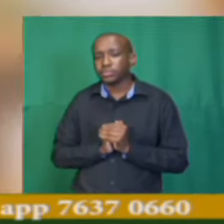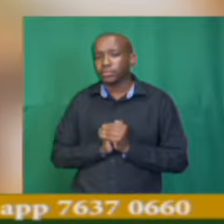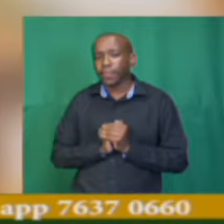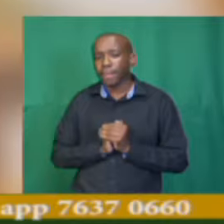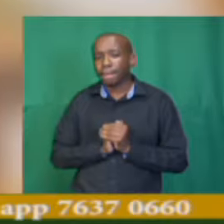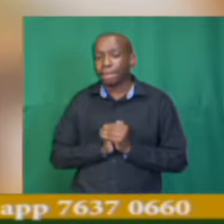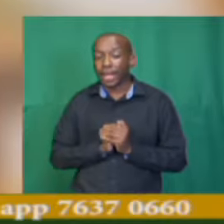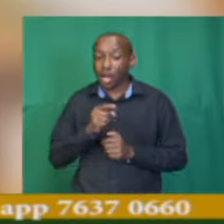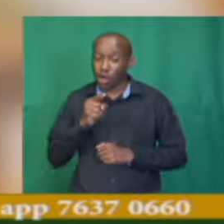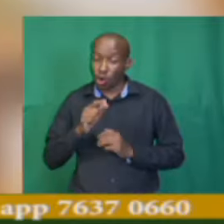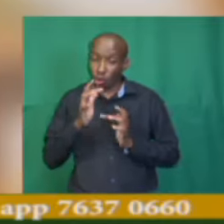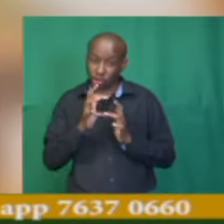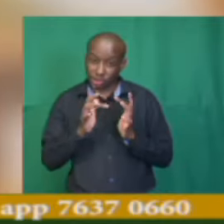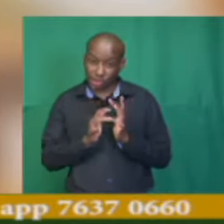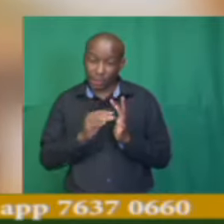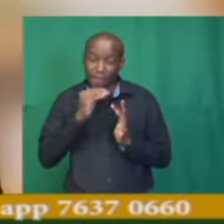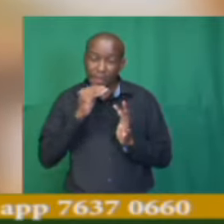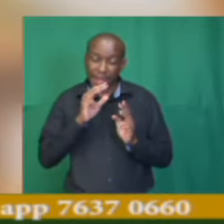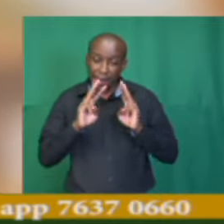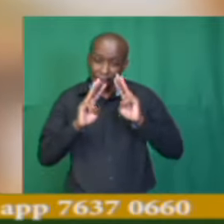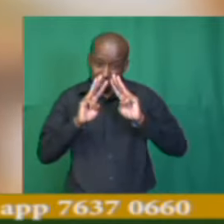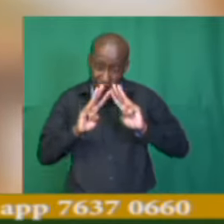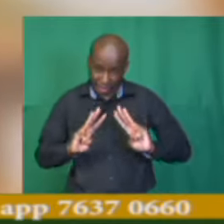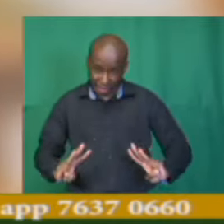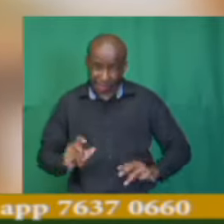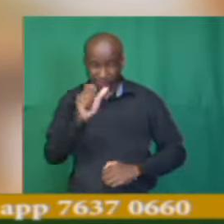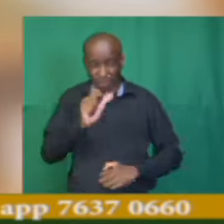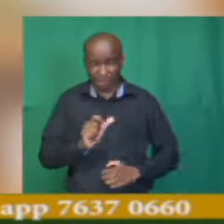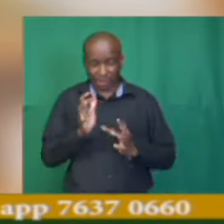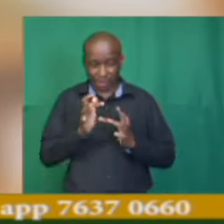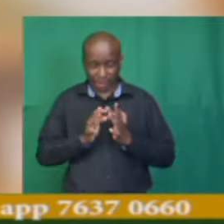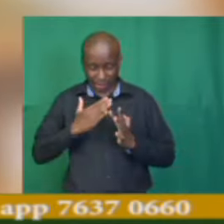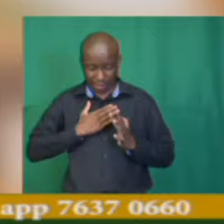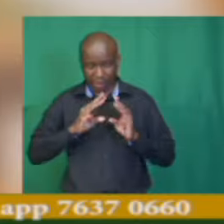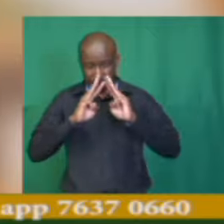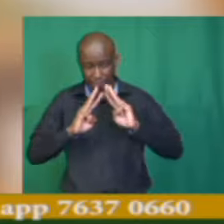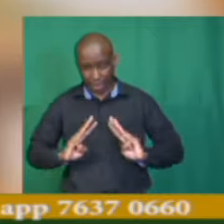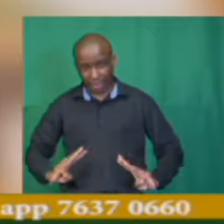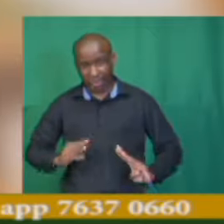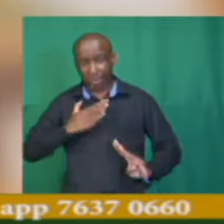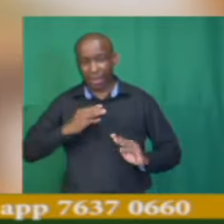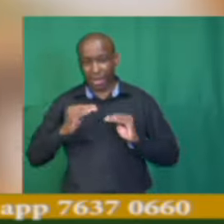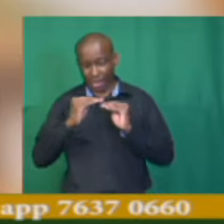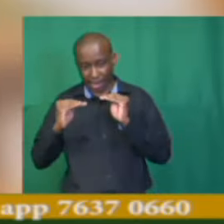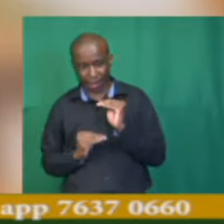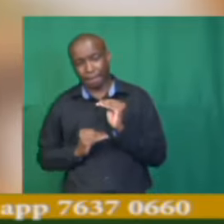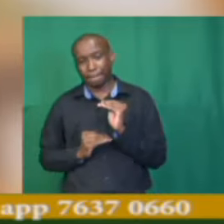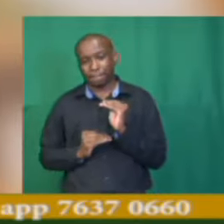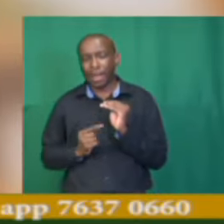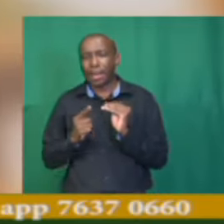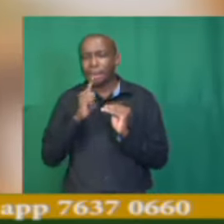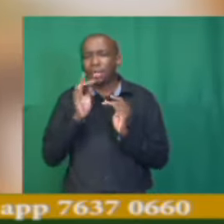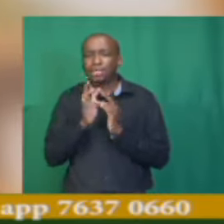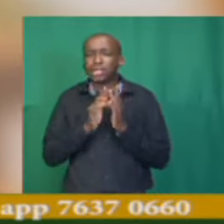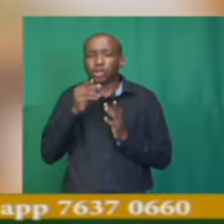Him being a peaceful person, a humble person. Jesus Christ was king,